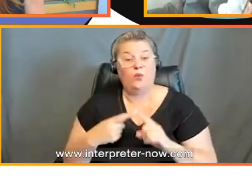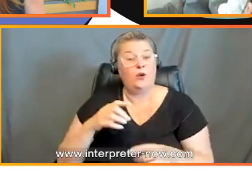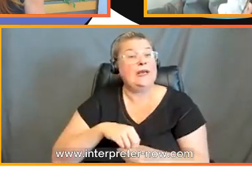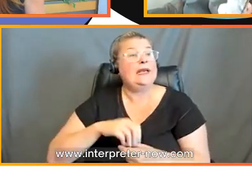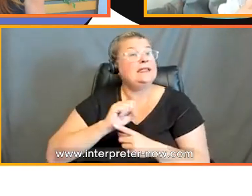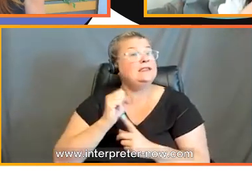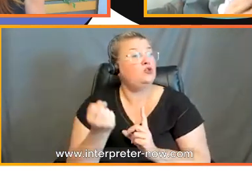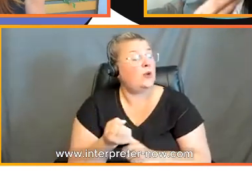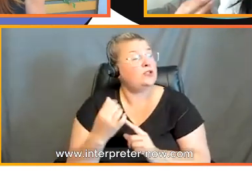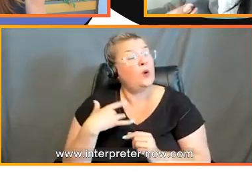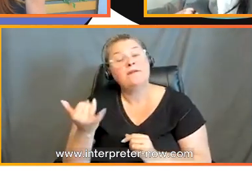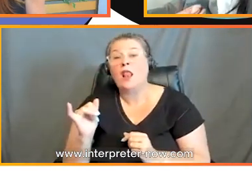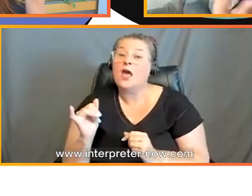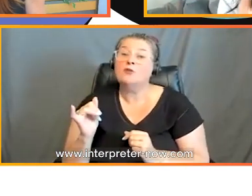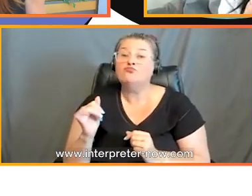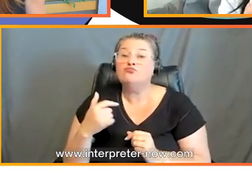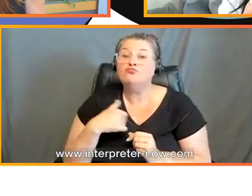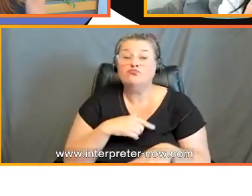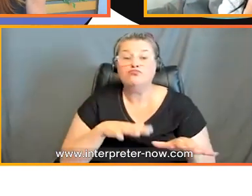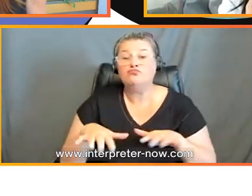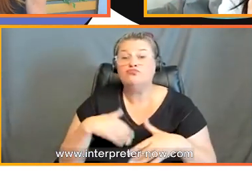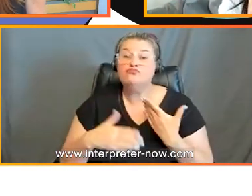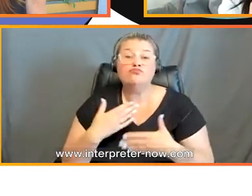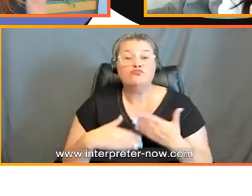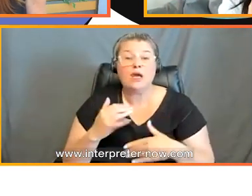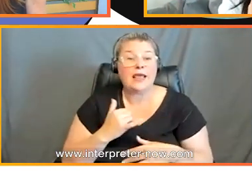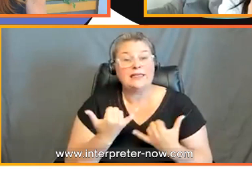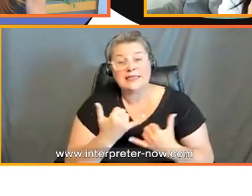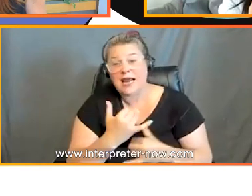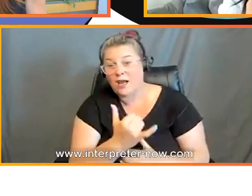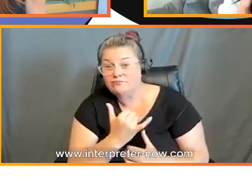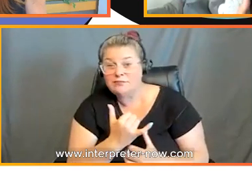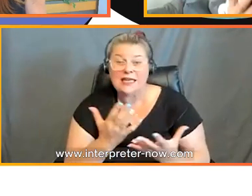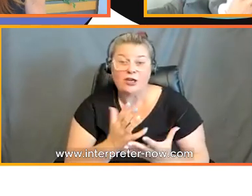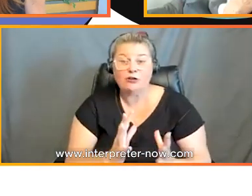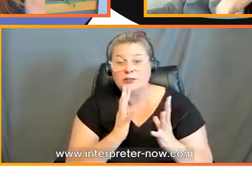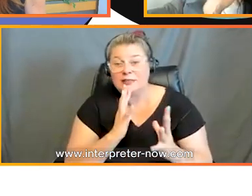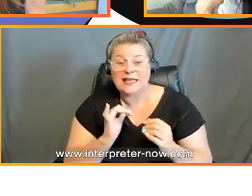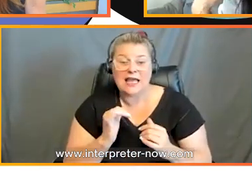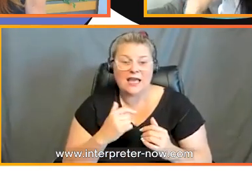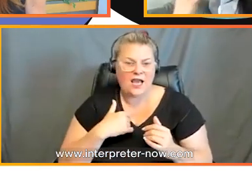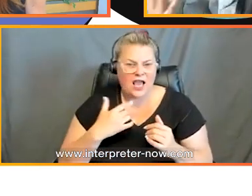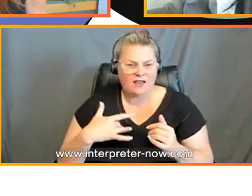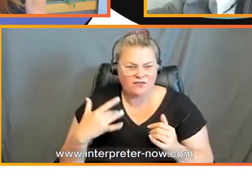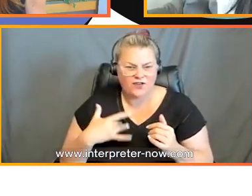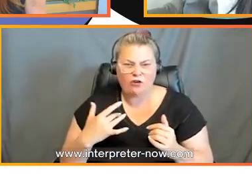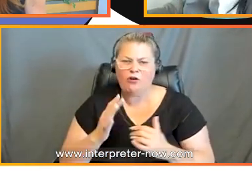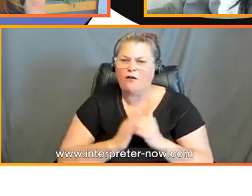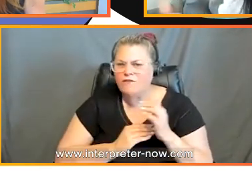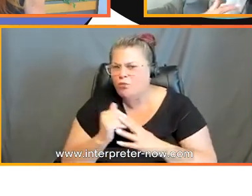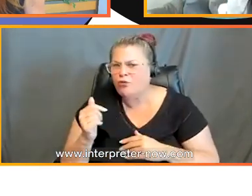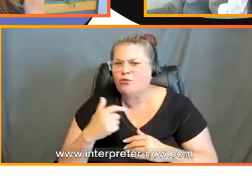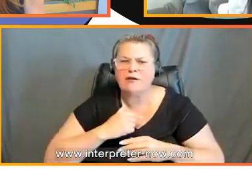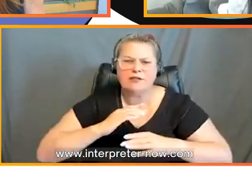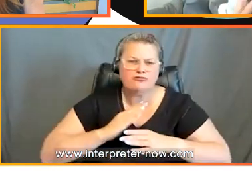situations where we feel like we're in flow, like today with me, and you hear Melinda speaking, like where I feel comfortable to